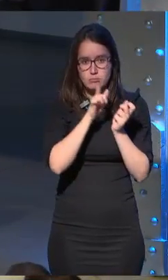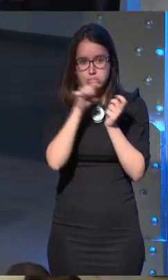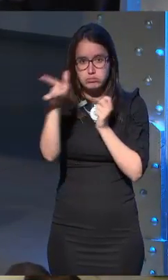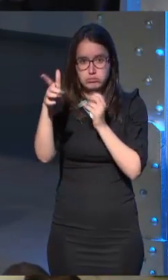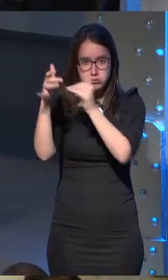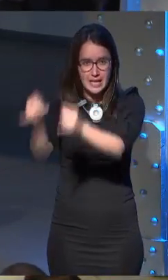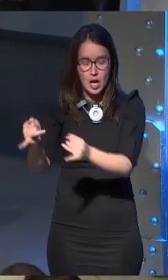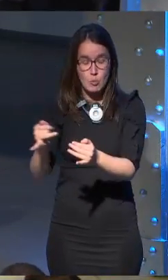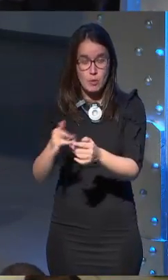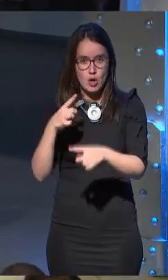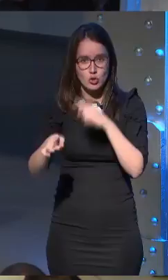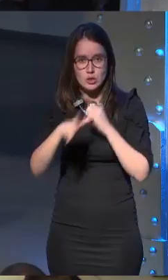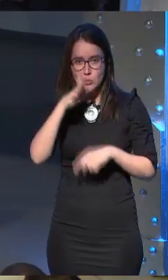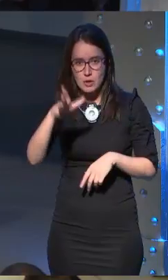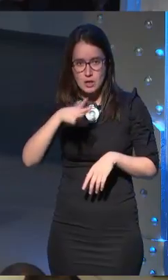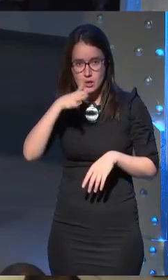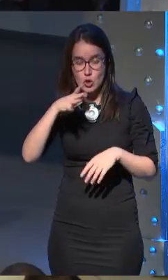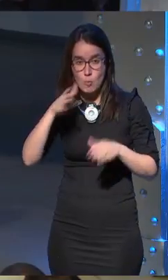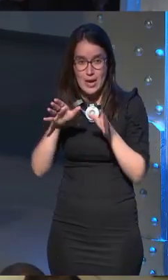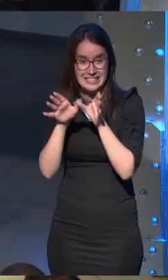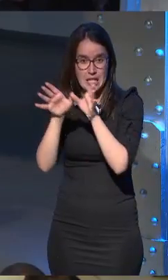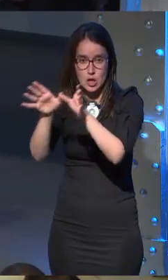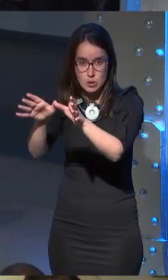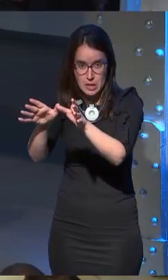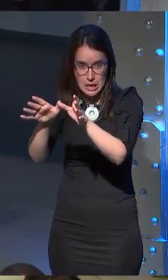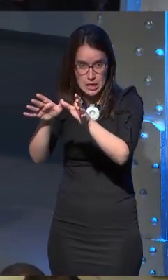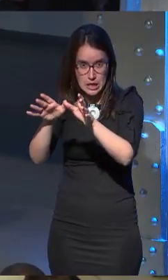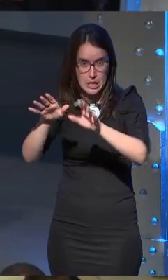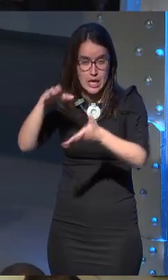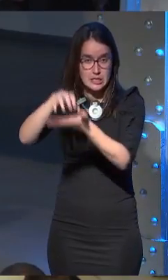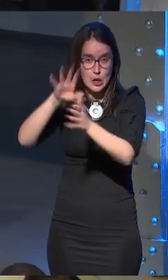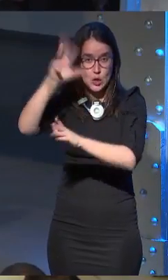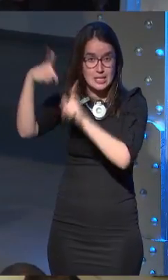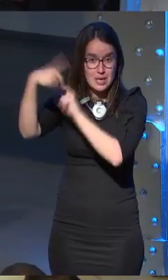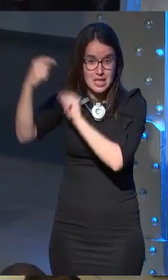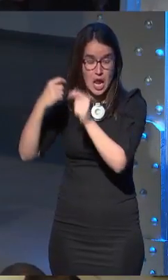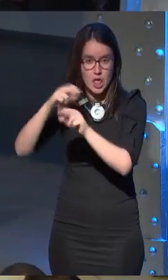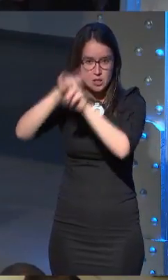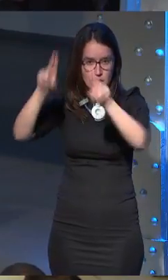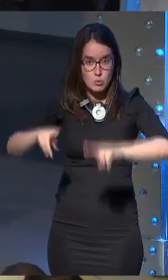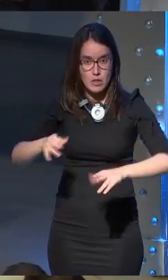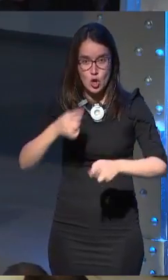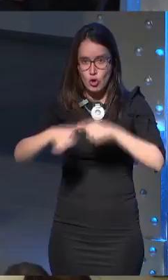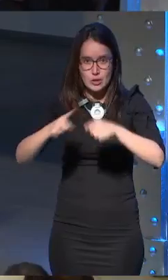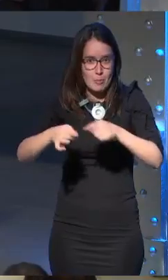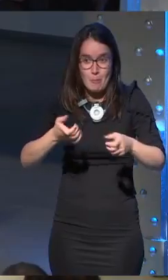of your previous missions. But once you're there might be quite surprising things, such as